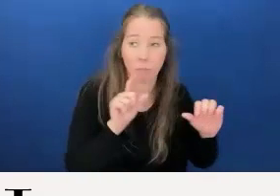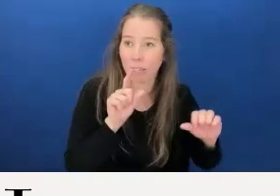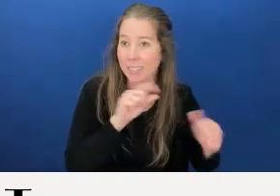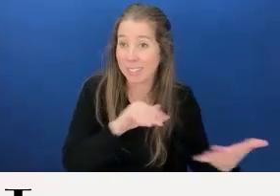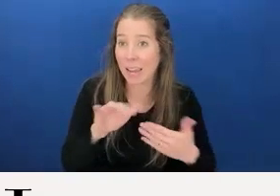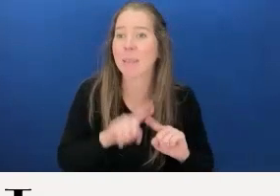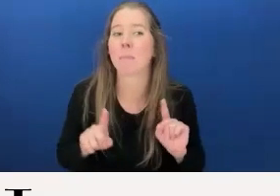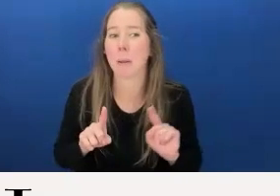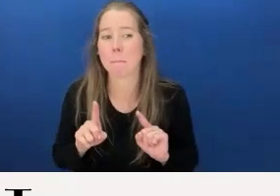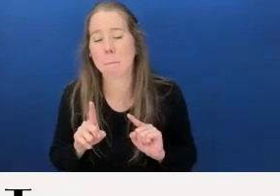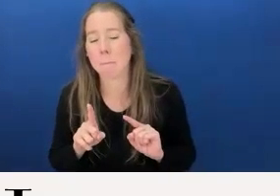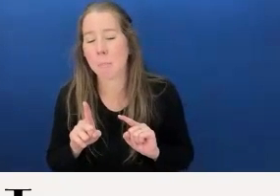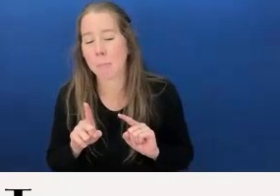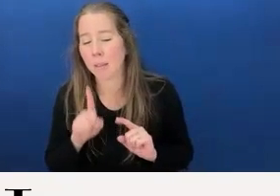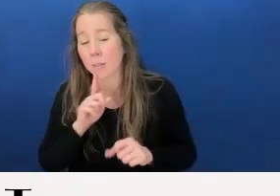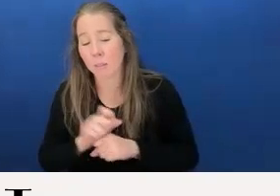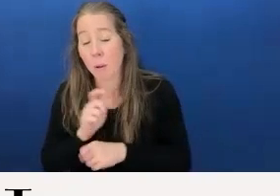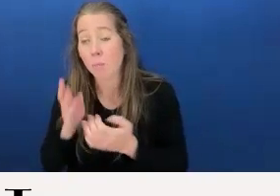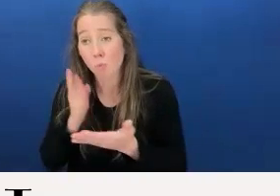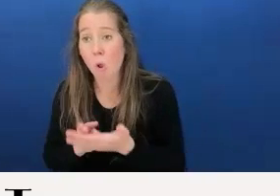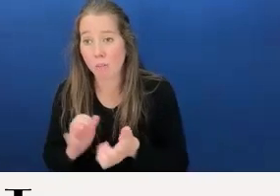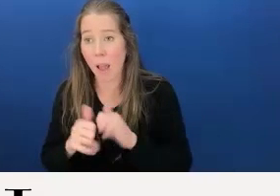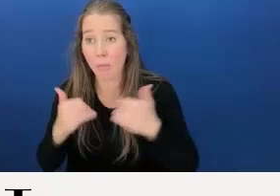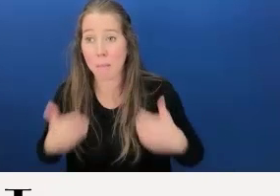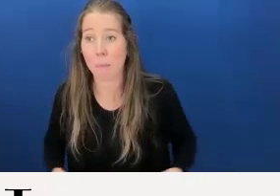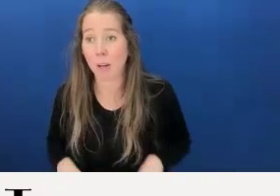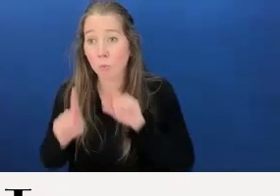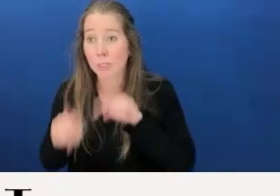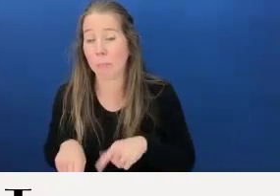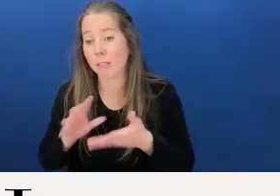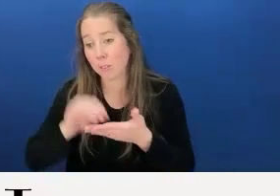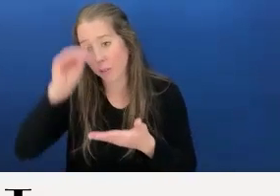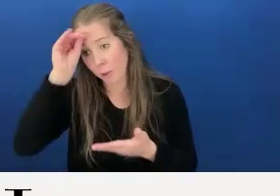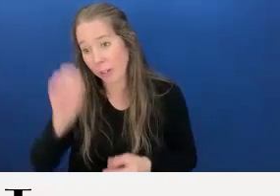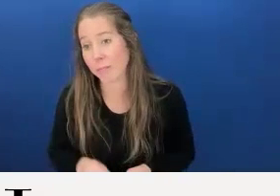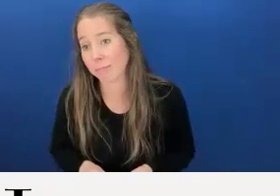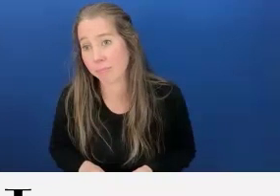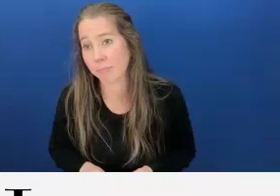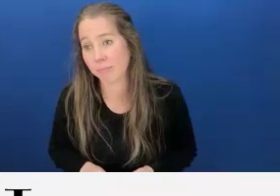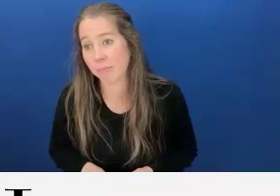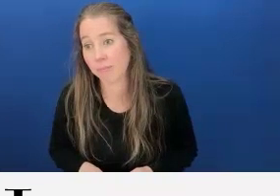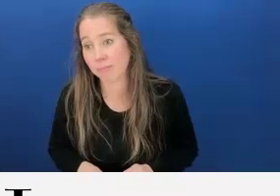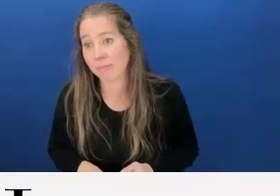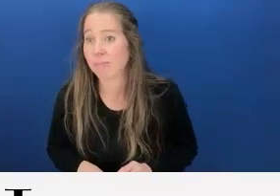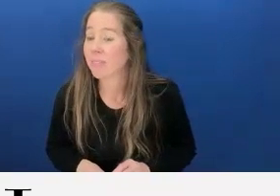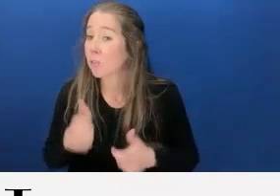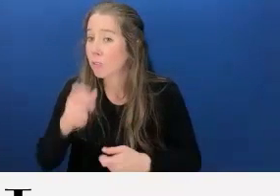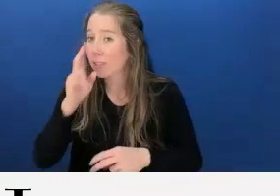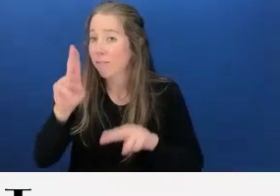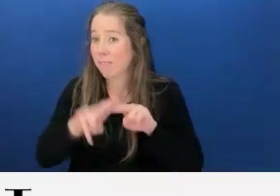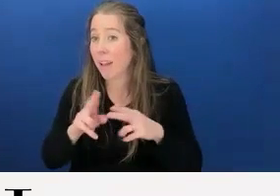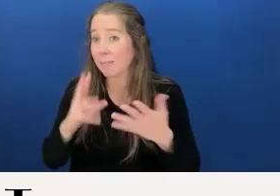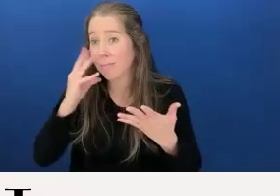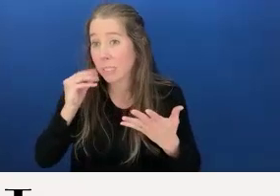But they did prove of how the body responds to learning. And it's kind of fun to play with that,